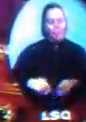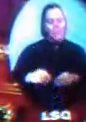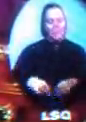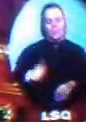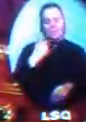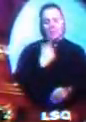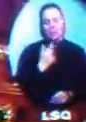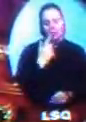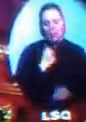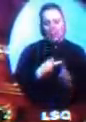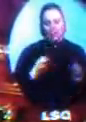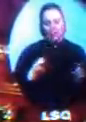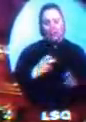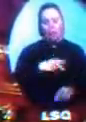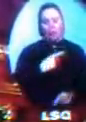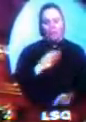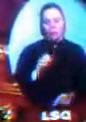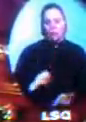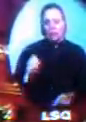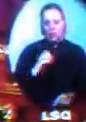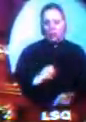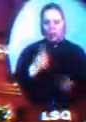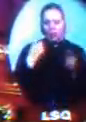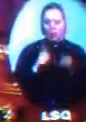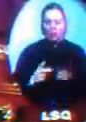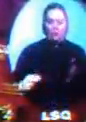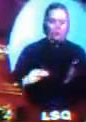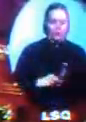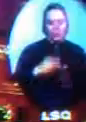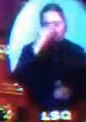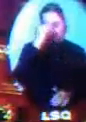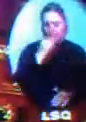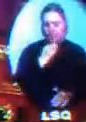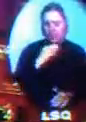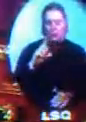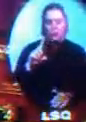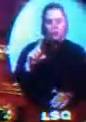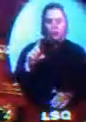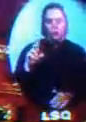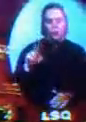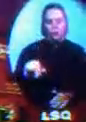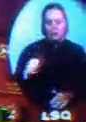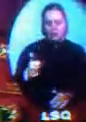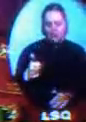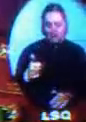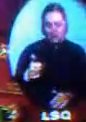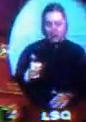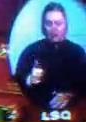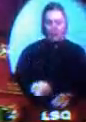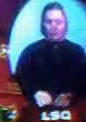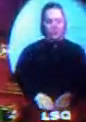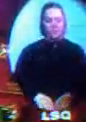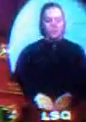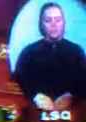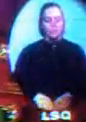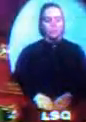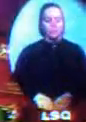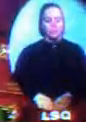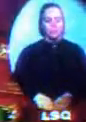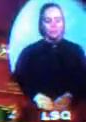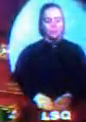as a Liberal colleague. That was signed in March of 2010. But, Mr. Speaker, as host of a nation